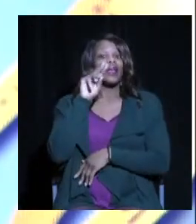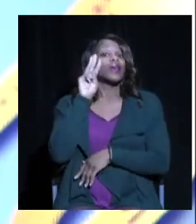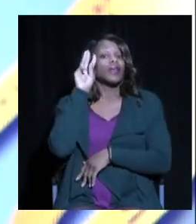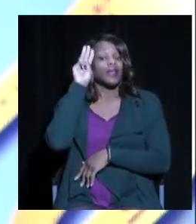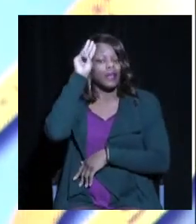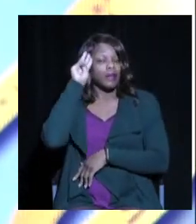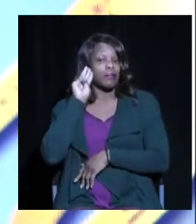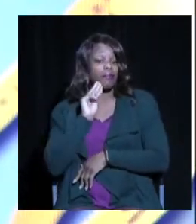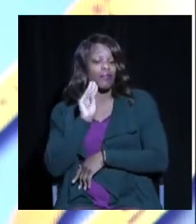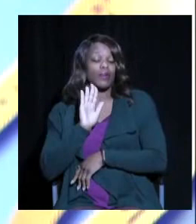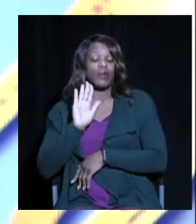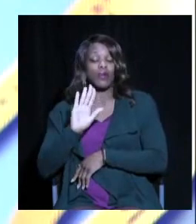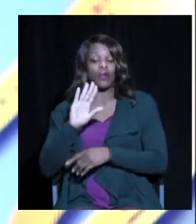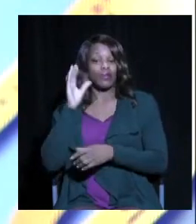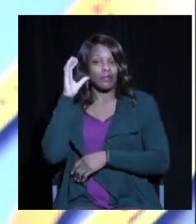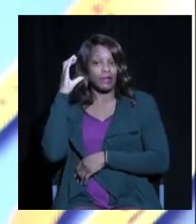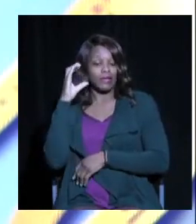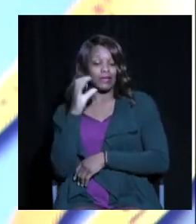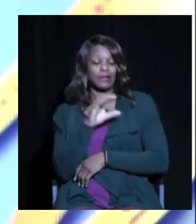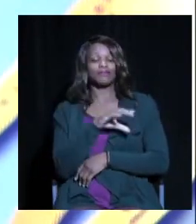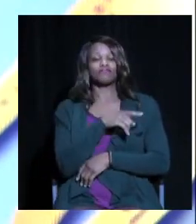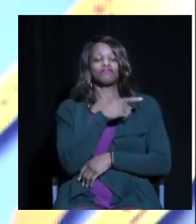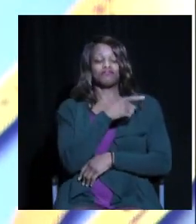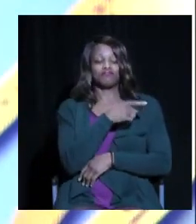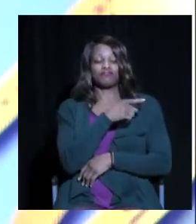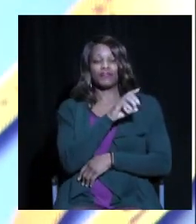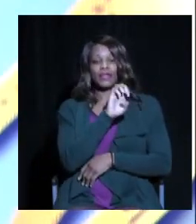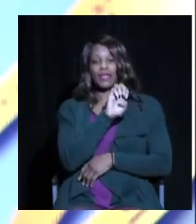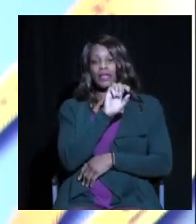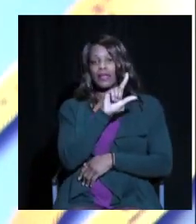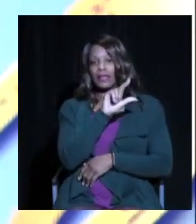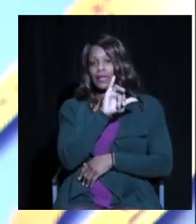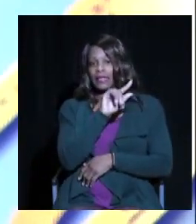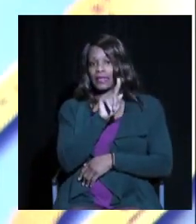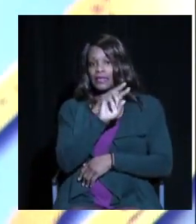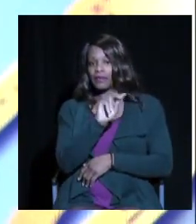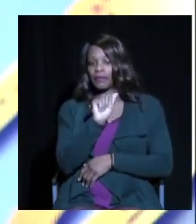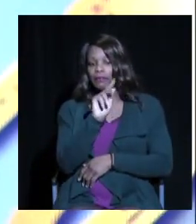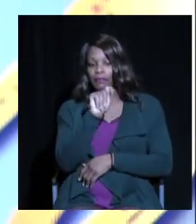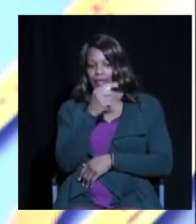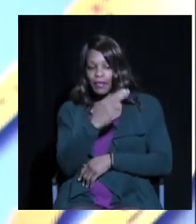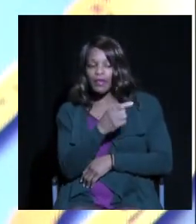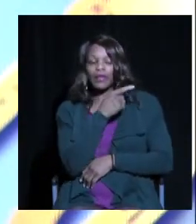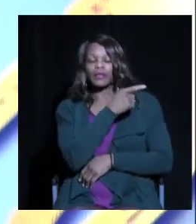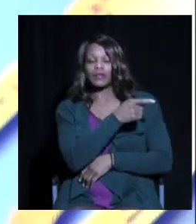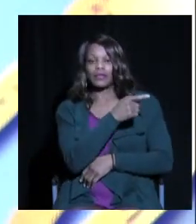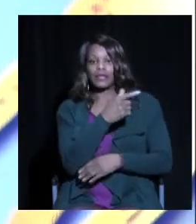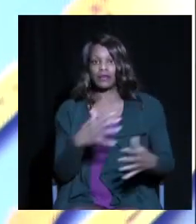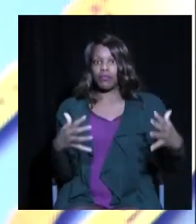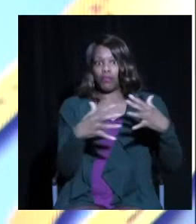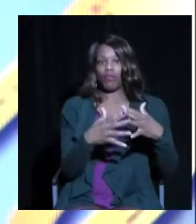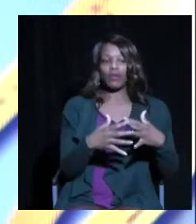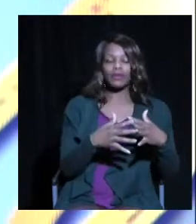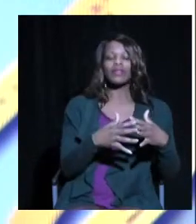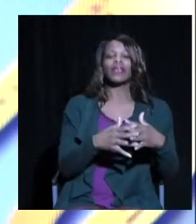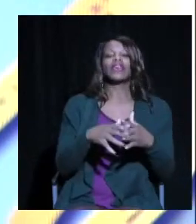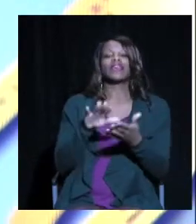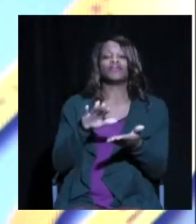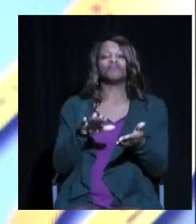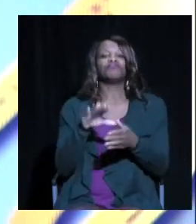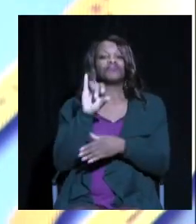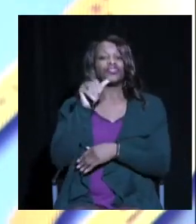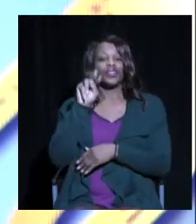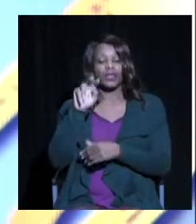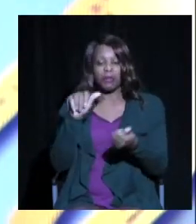Elizabeth is pregnant, and we've seen an announcement to them about their son, John the Baptist, and the great things he'll do, and the way that they respond to